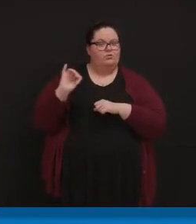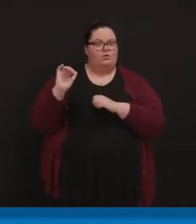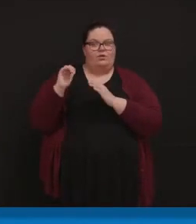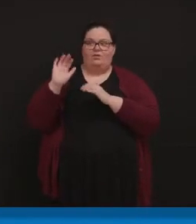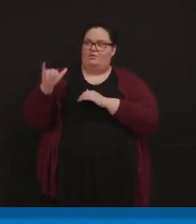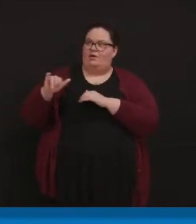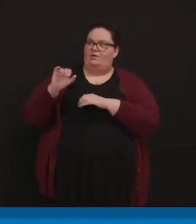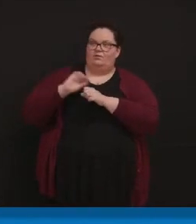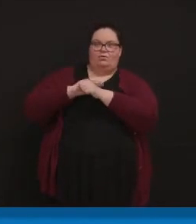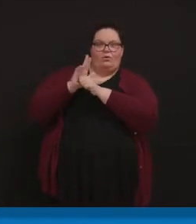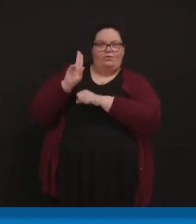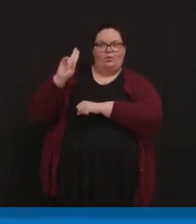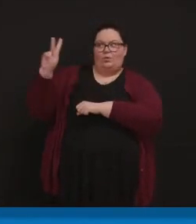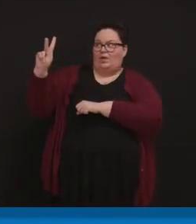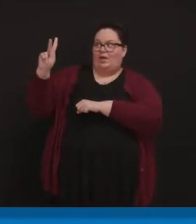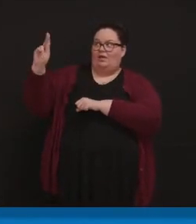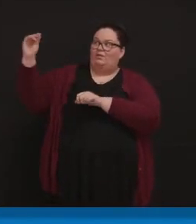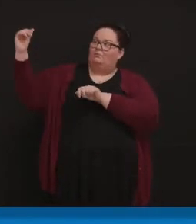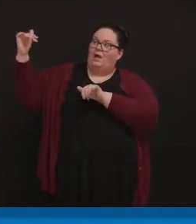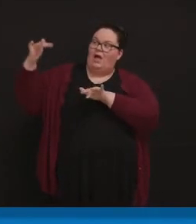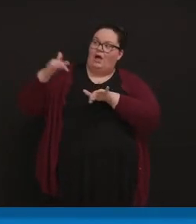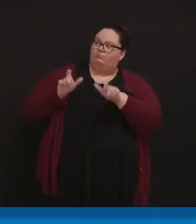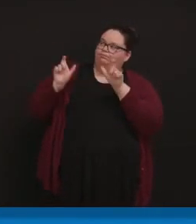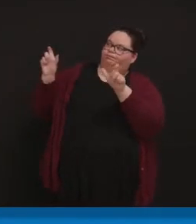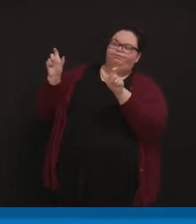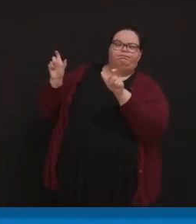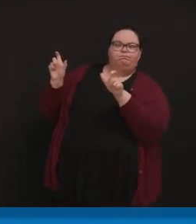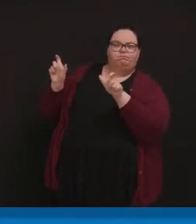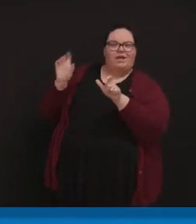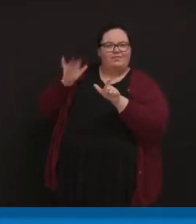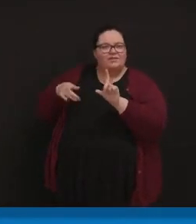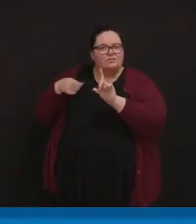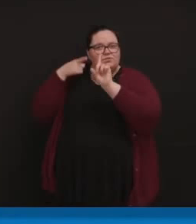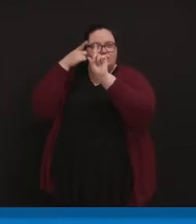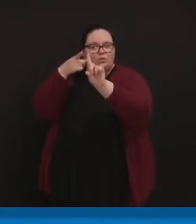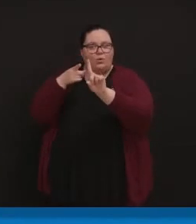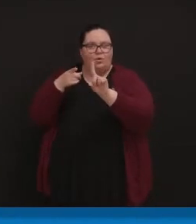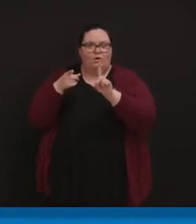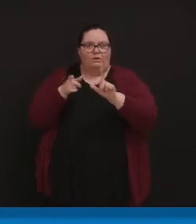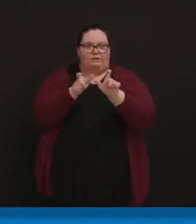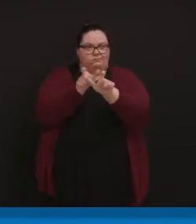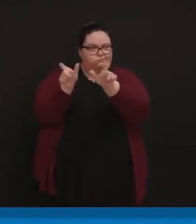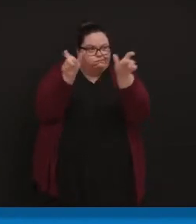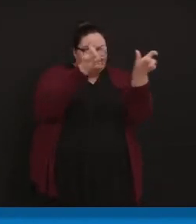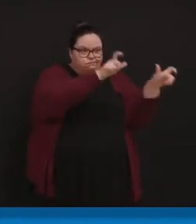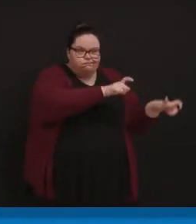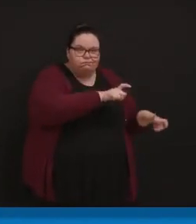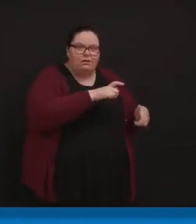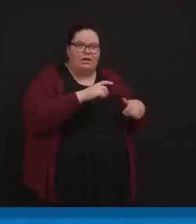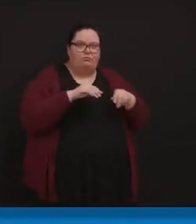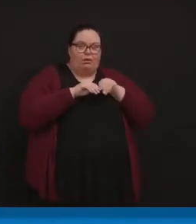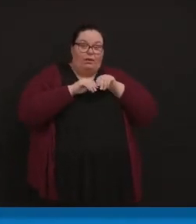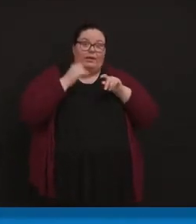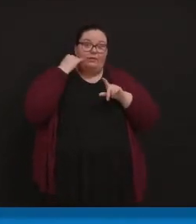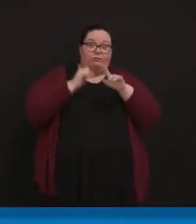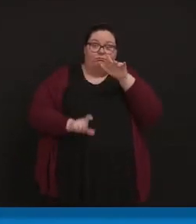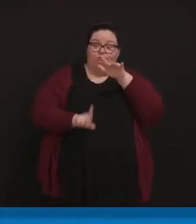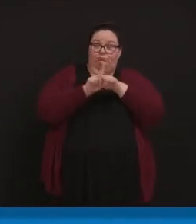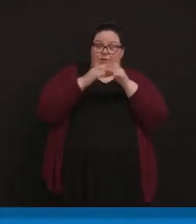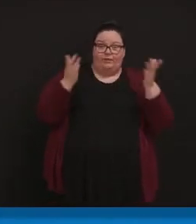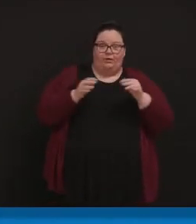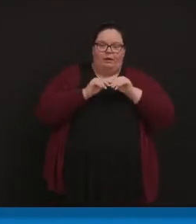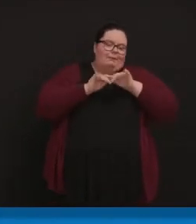take hold here in New Brunswick. So all of our efforts are around keeping COVID-19 out of New Brunswick and keeping it from spreading once it gets